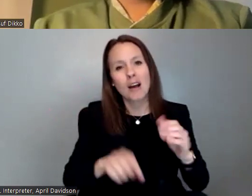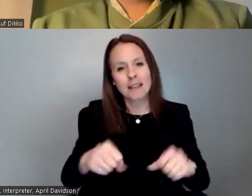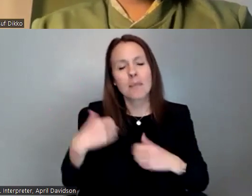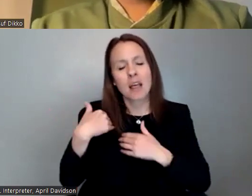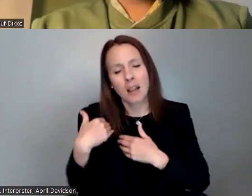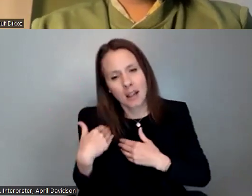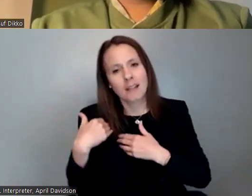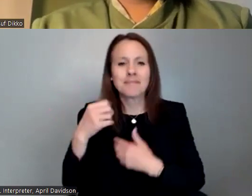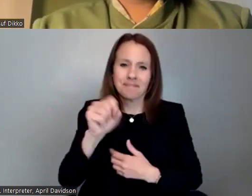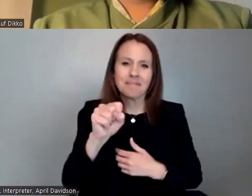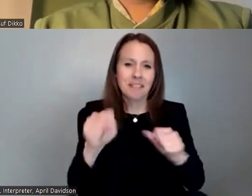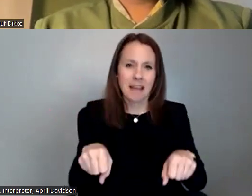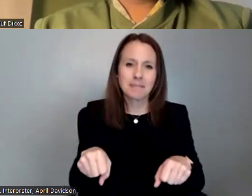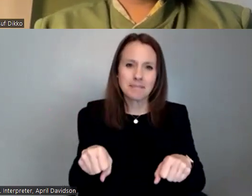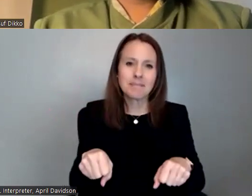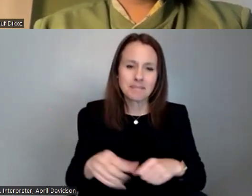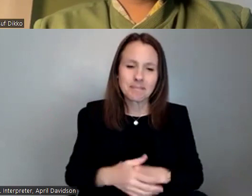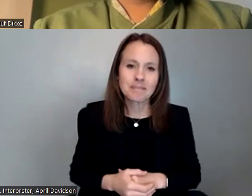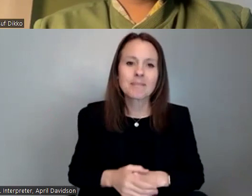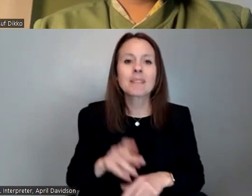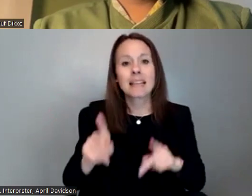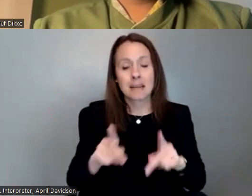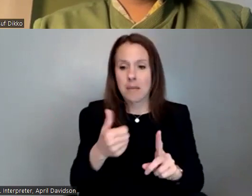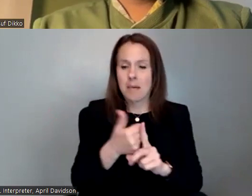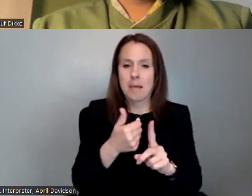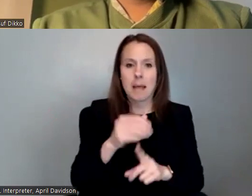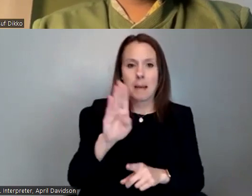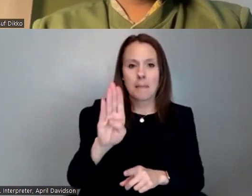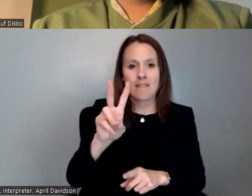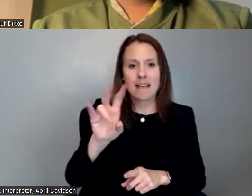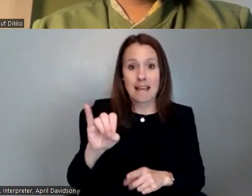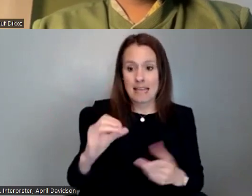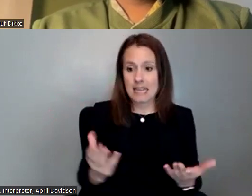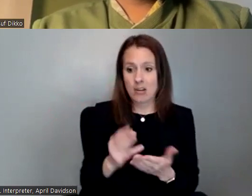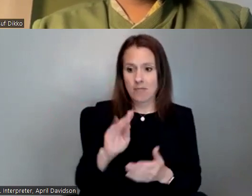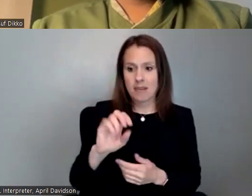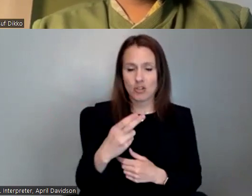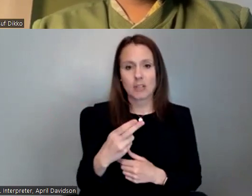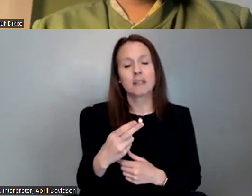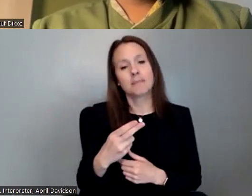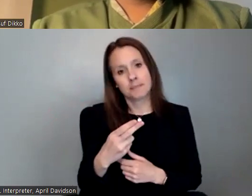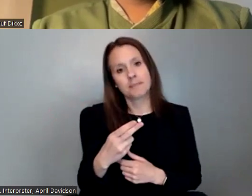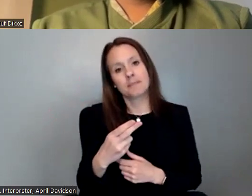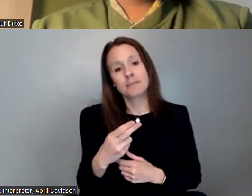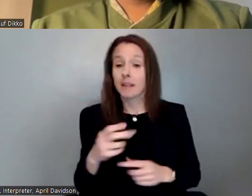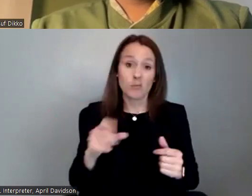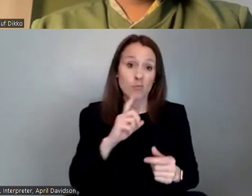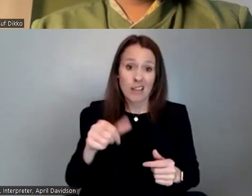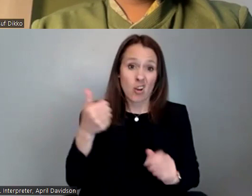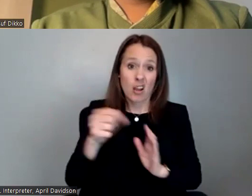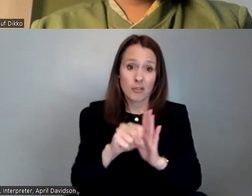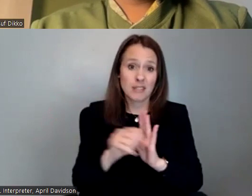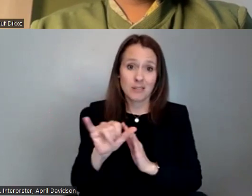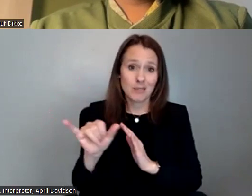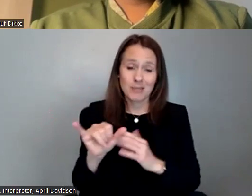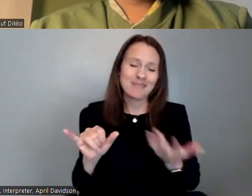yes, it can be a hardship. People that are blind and visually impaired in this state, let alone in the country, they